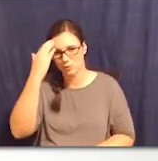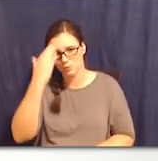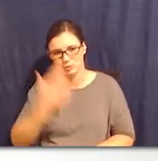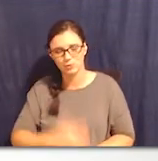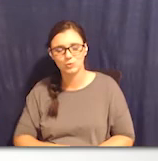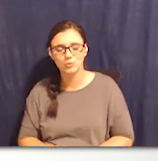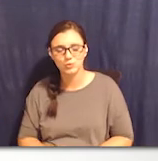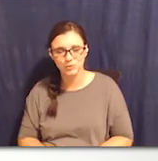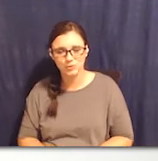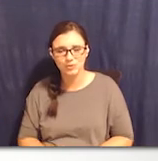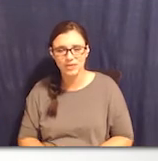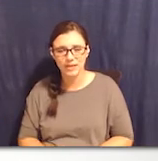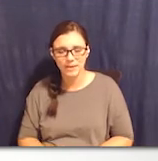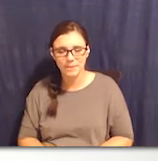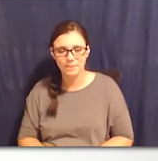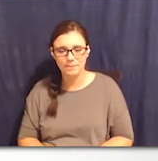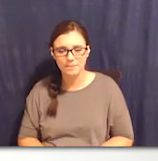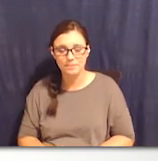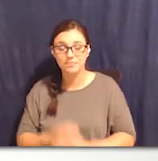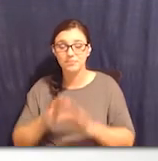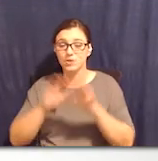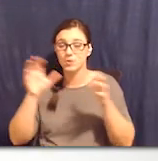childlike senses knew.